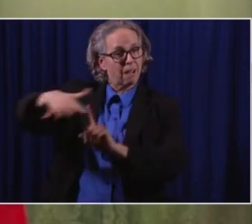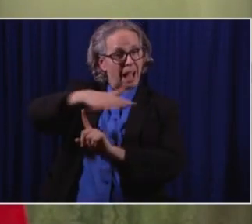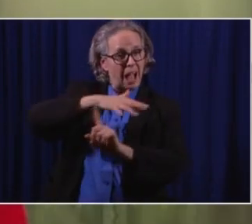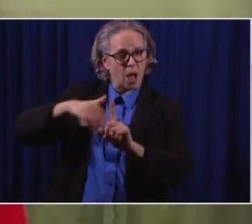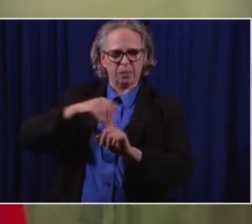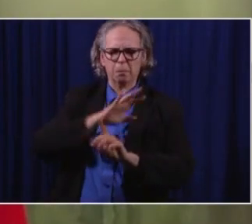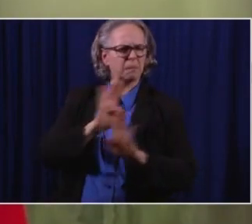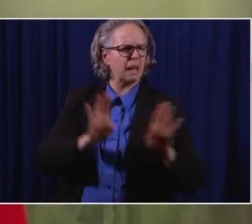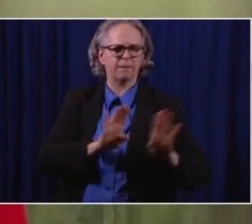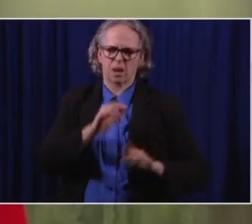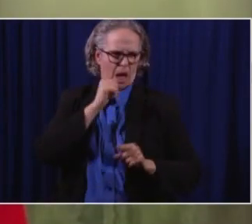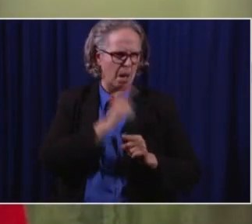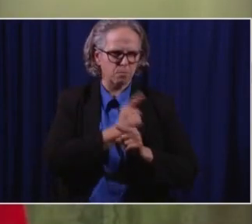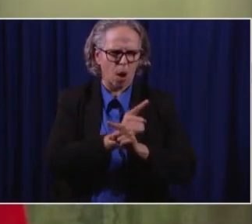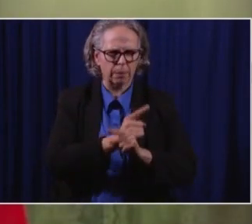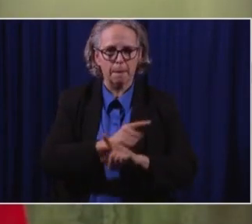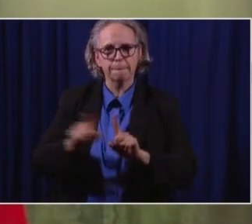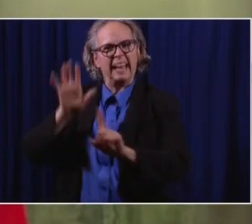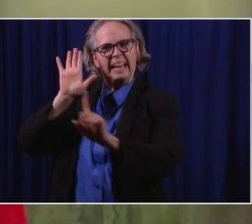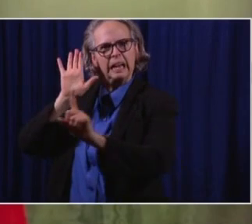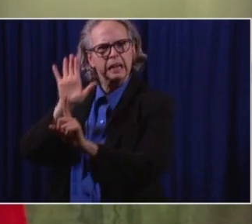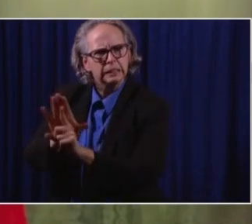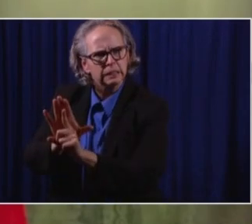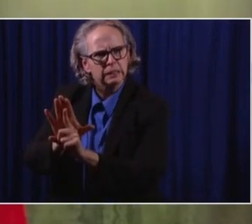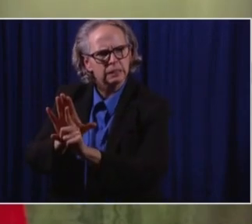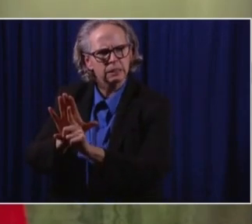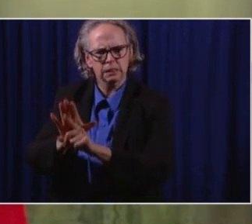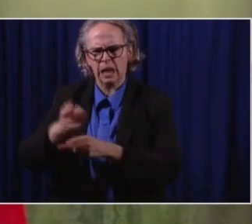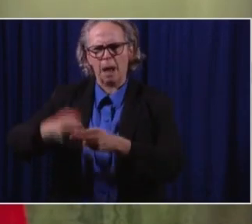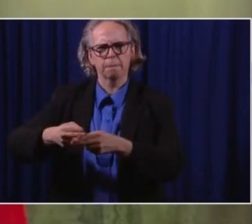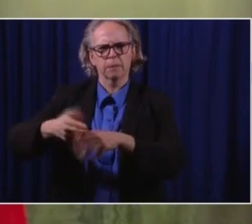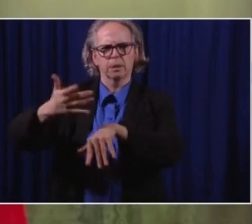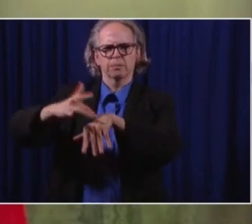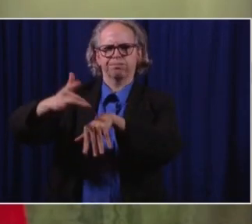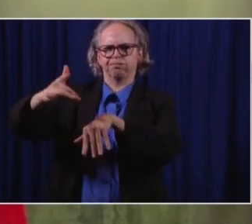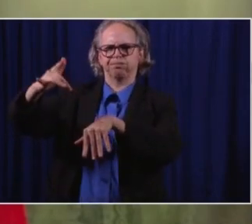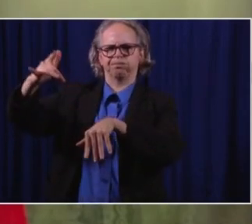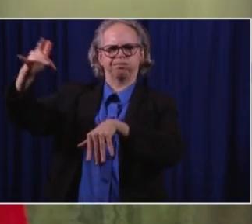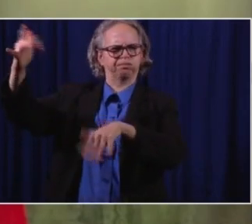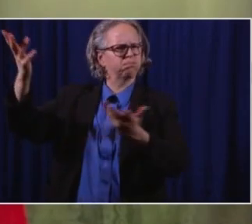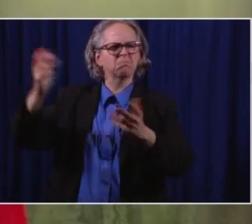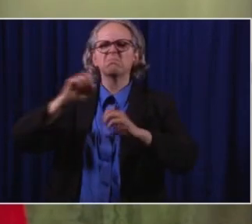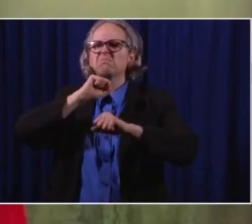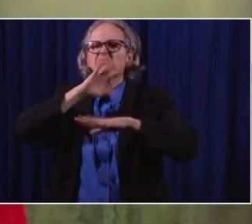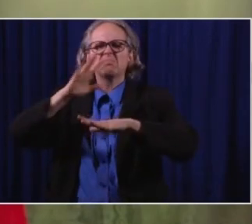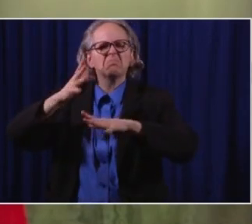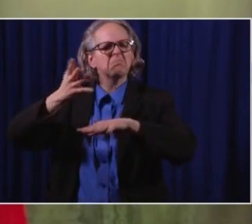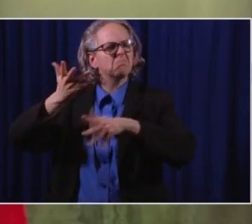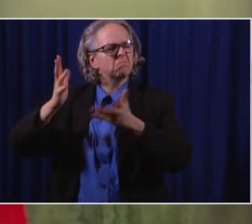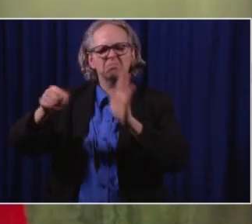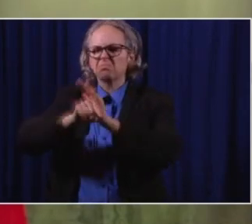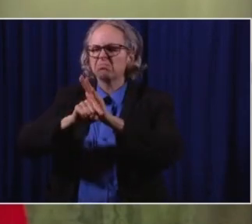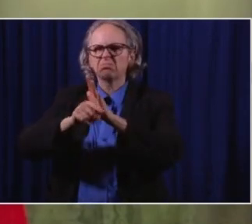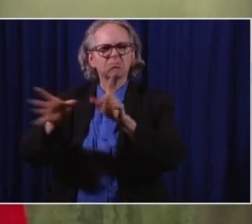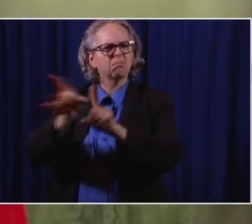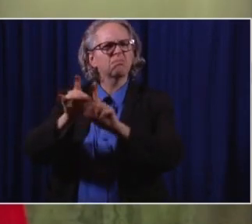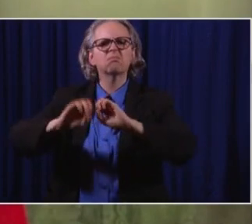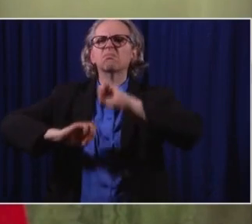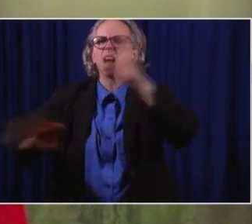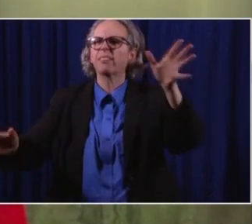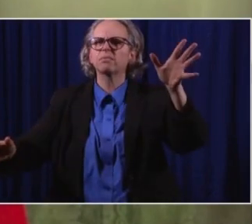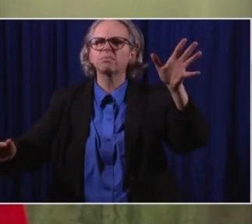official record was never tarnished with dishonor. So I just found that interesting.